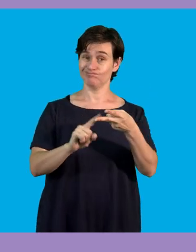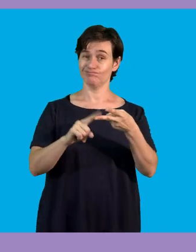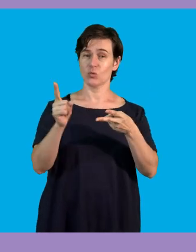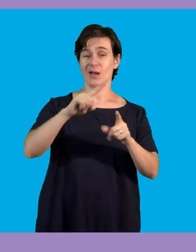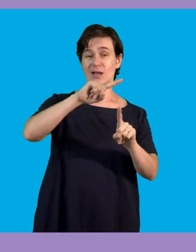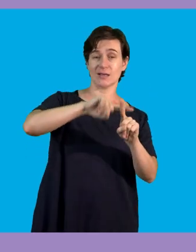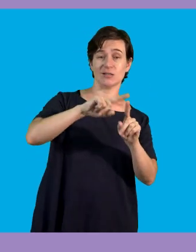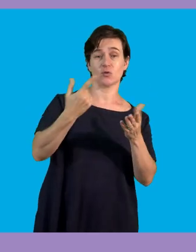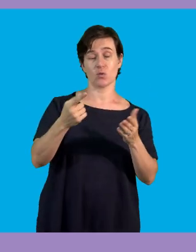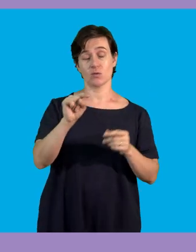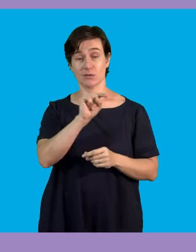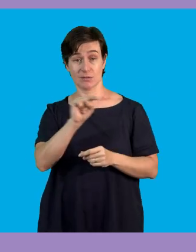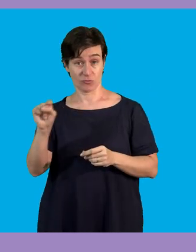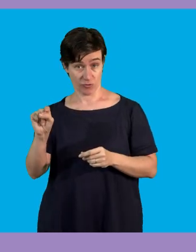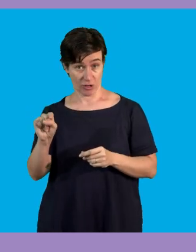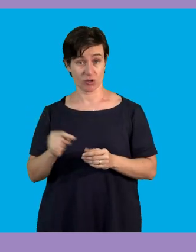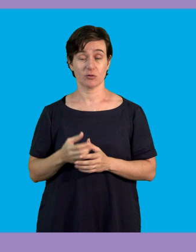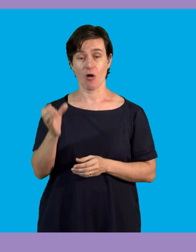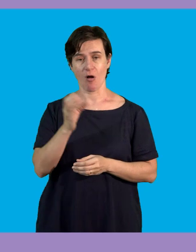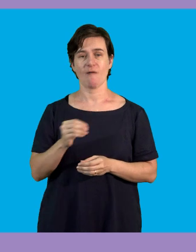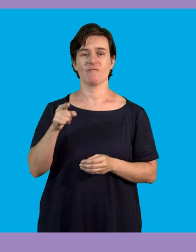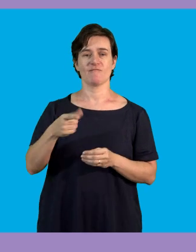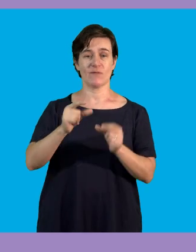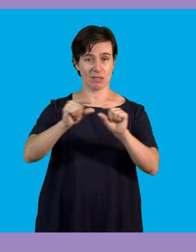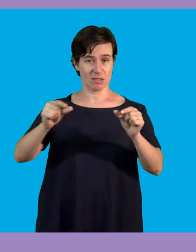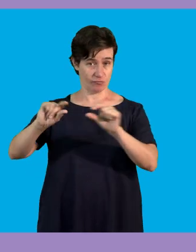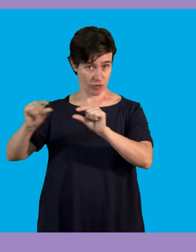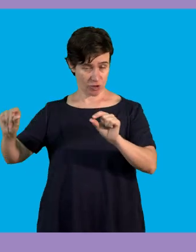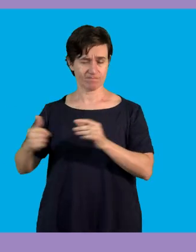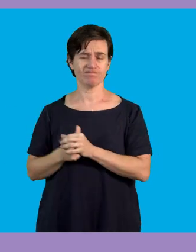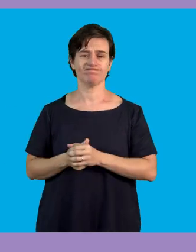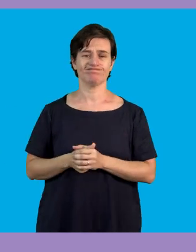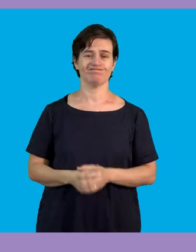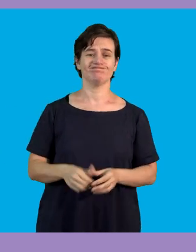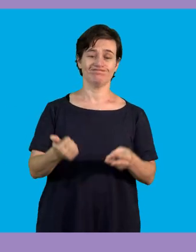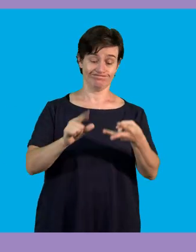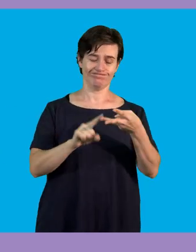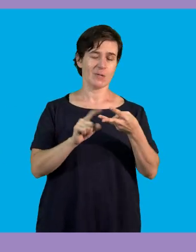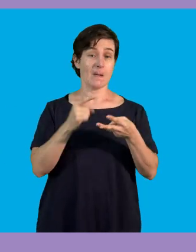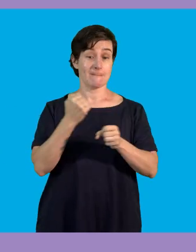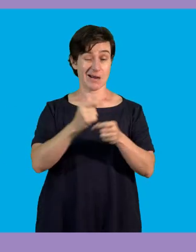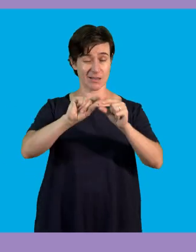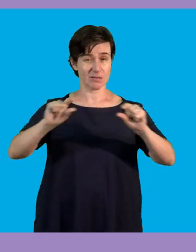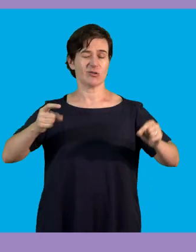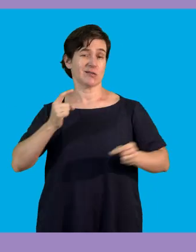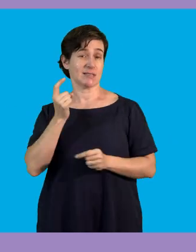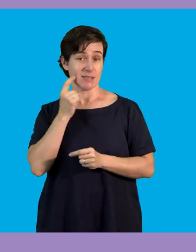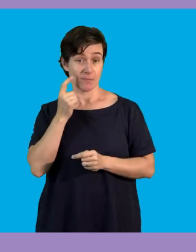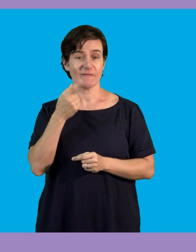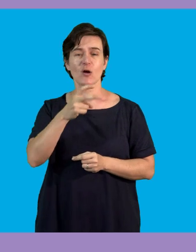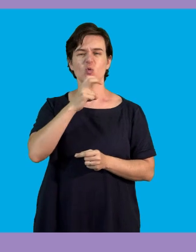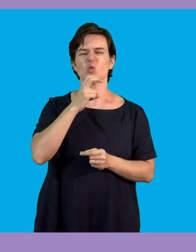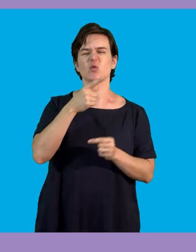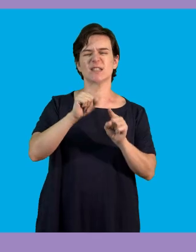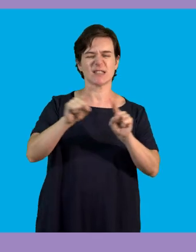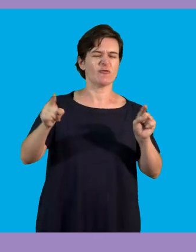be addition and subtraction of expressions and simplifying expressions